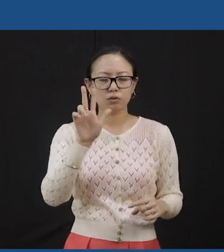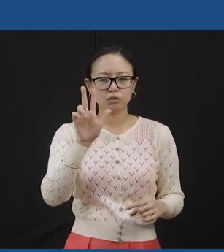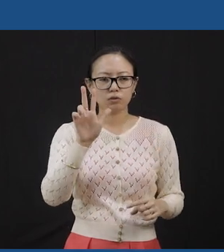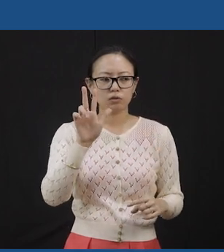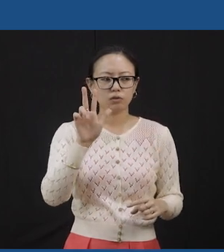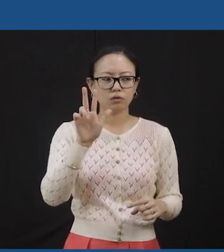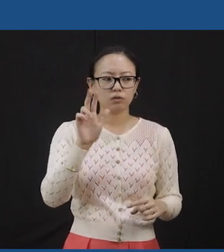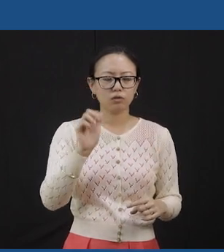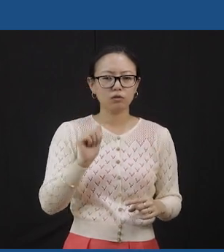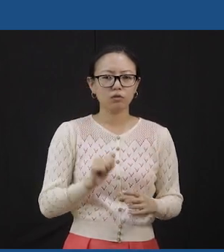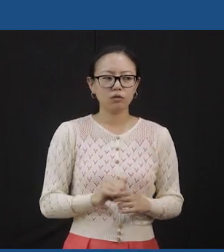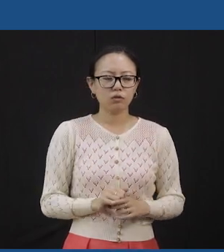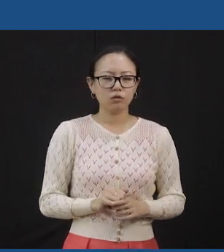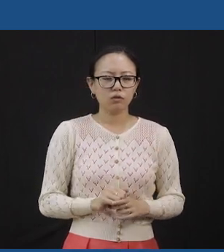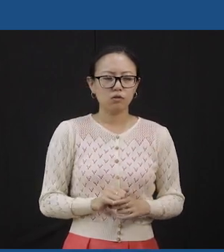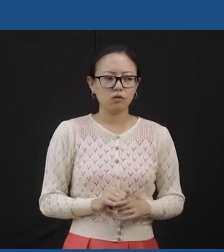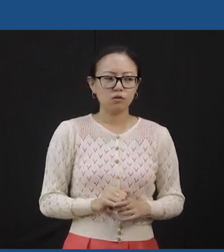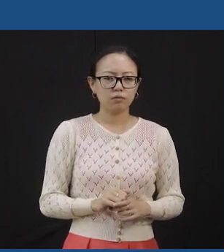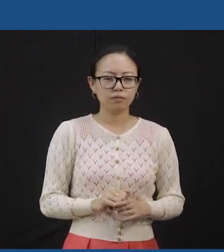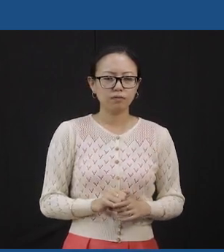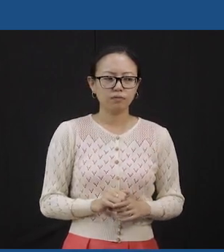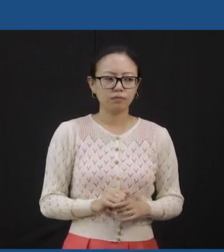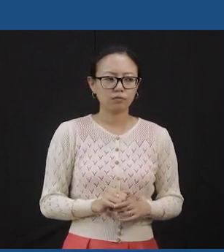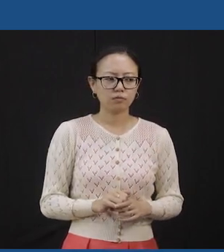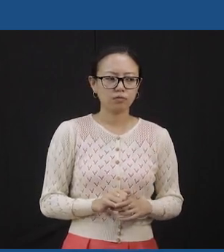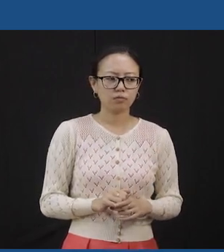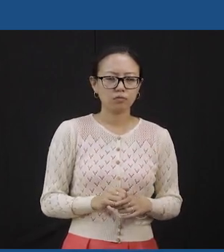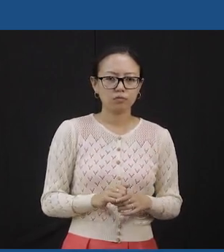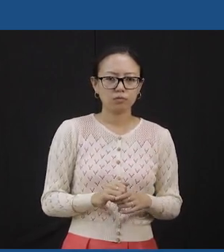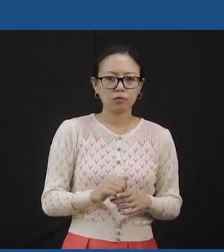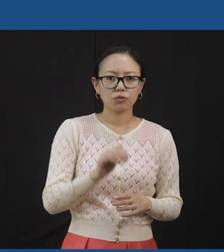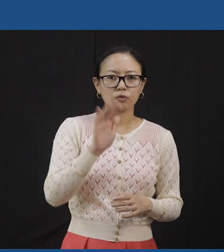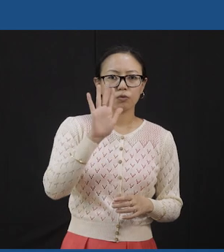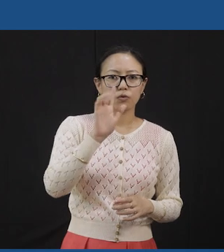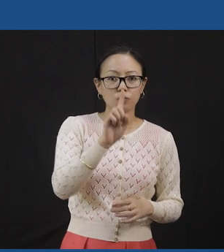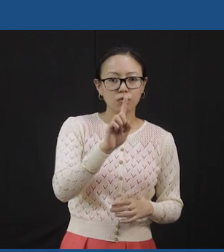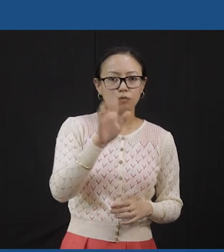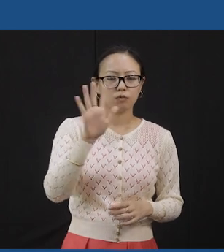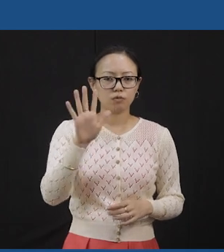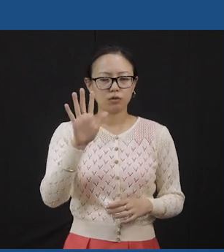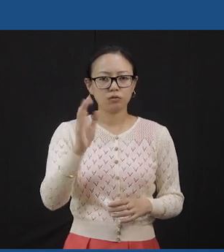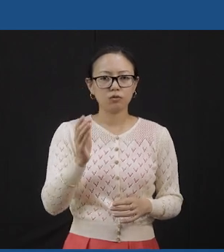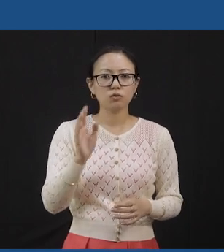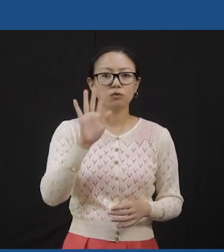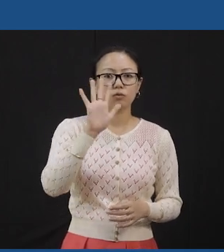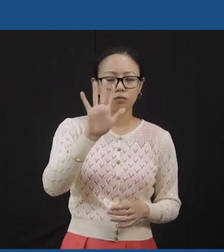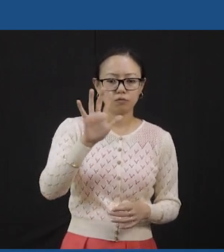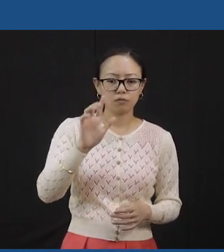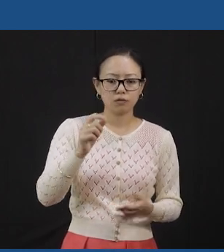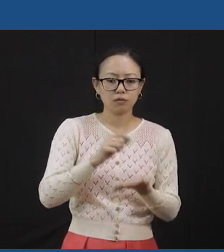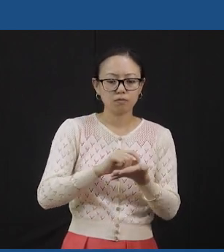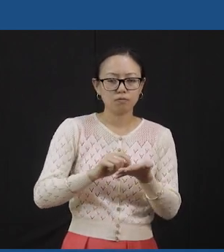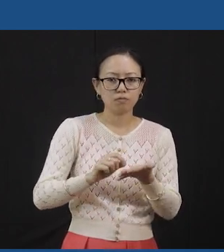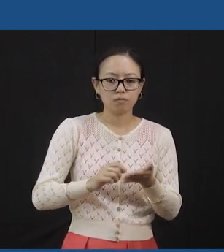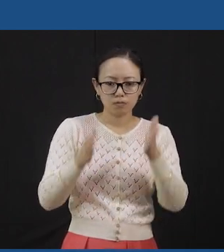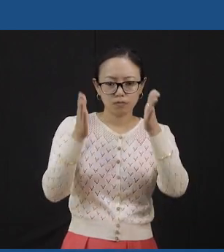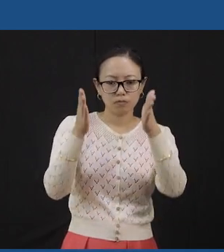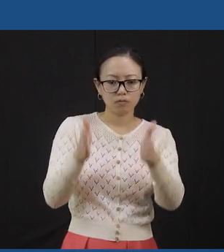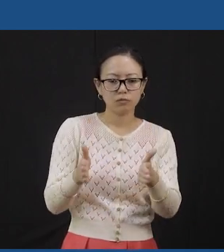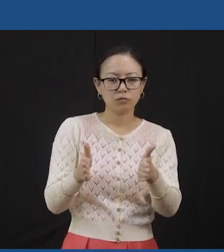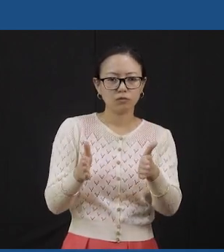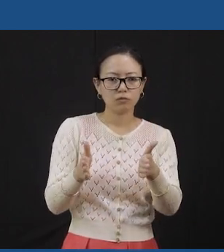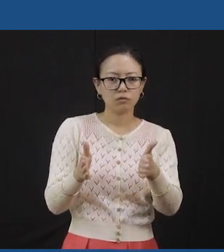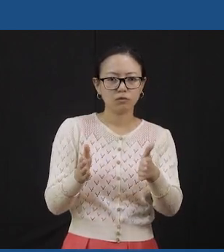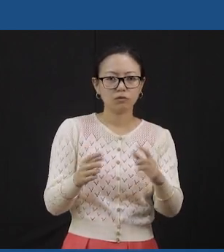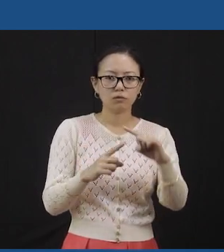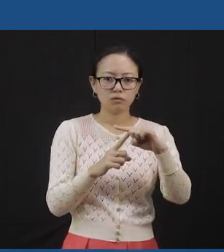So 1 plus 6 is 7. And 7 plus 8 is 15. You will write 5 in the